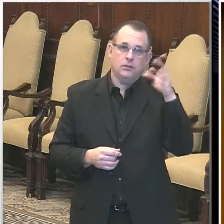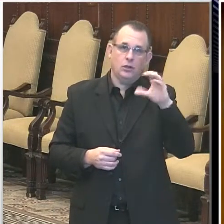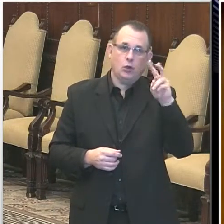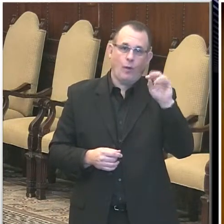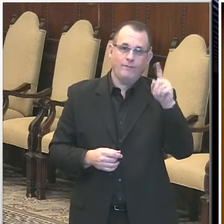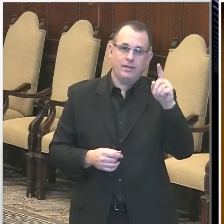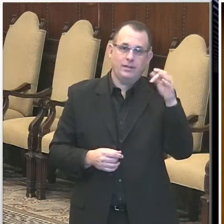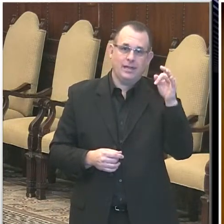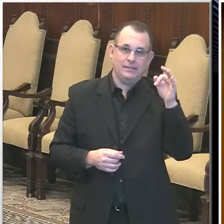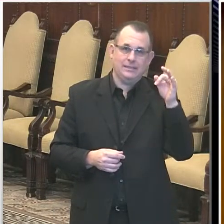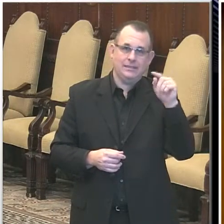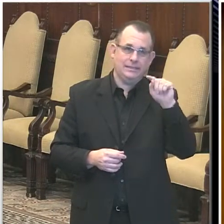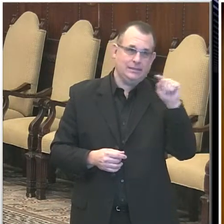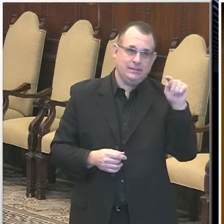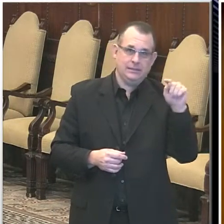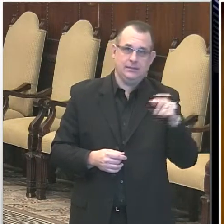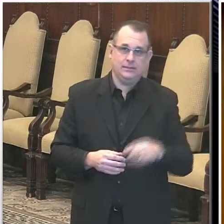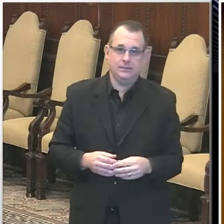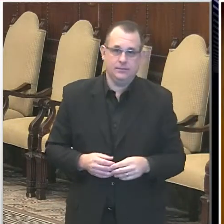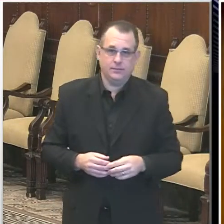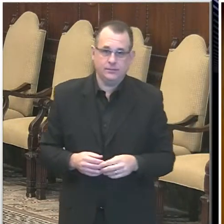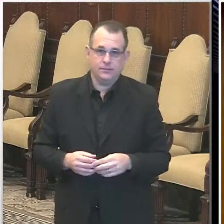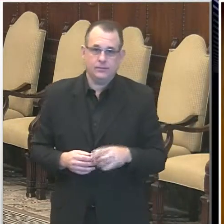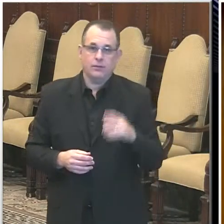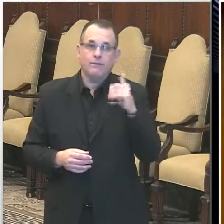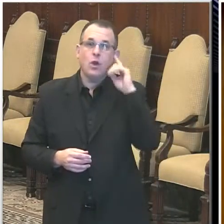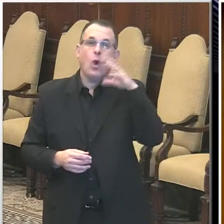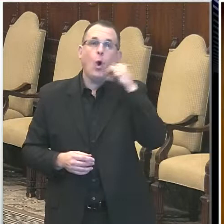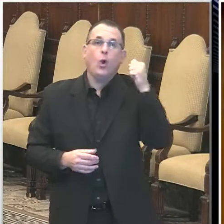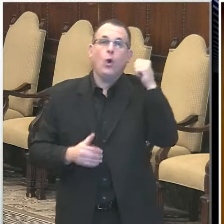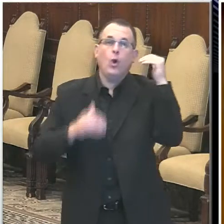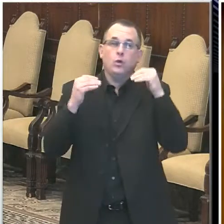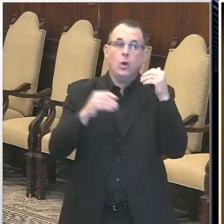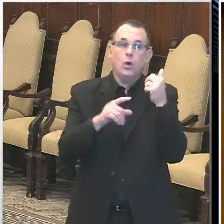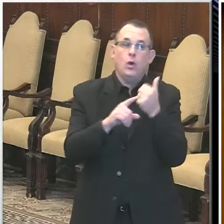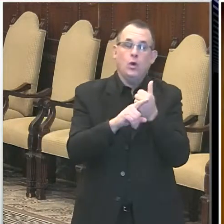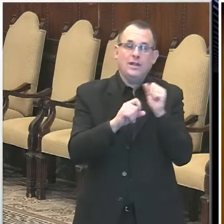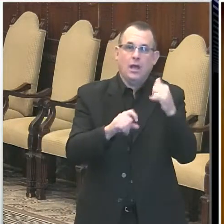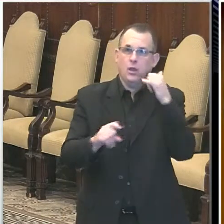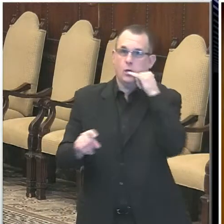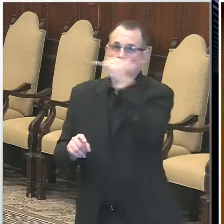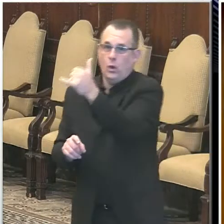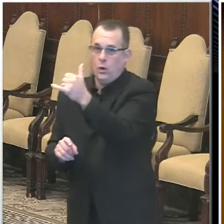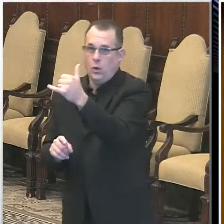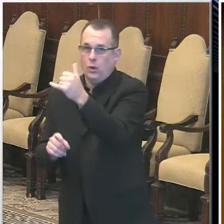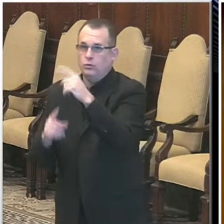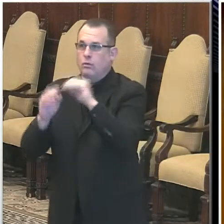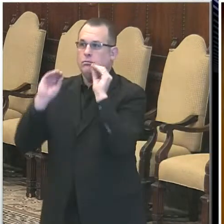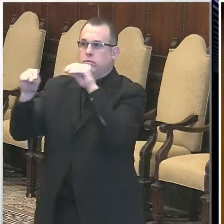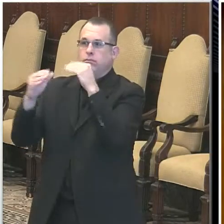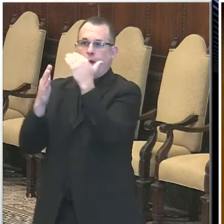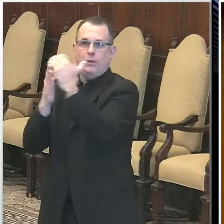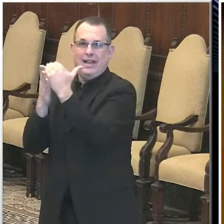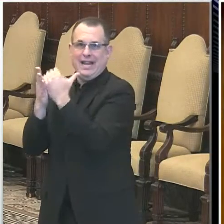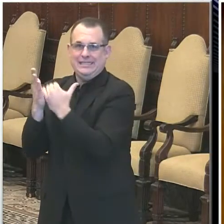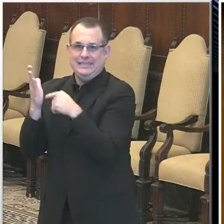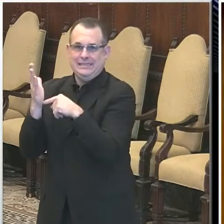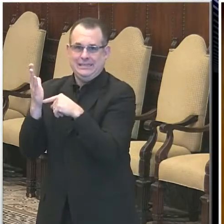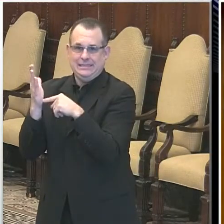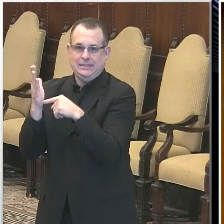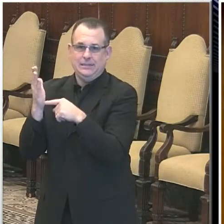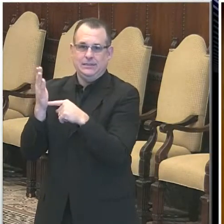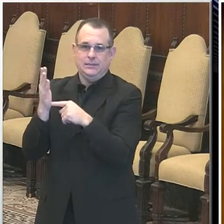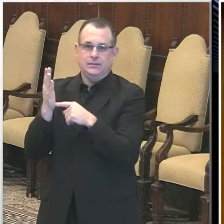phila.gov/COVID-19. Older adults should call each site first to be added to the list for meals or to discuss other